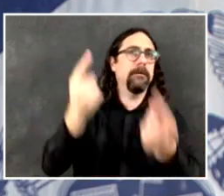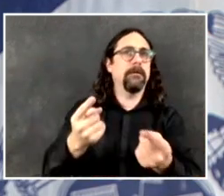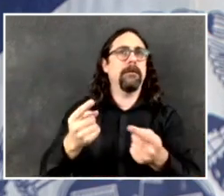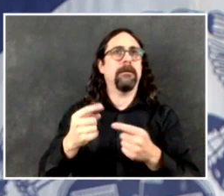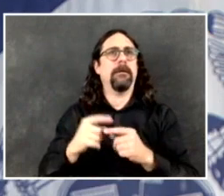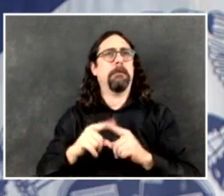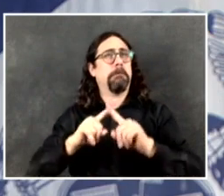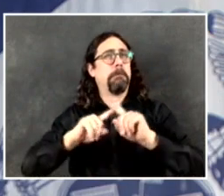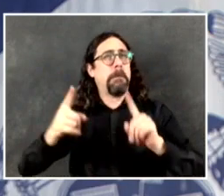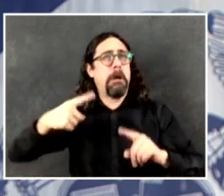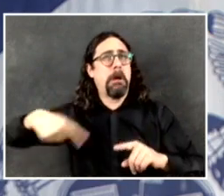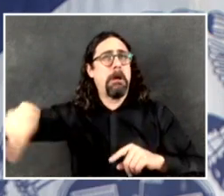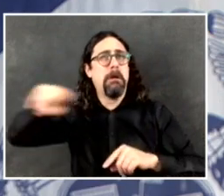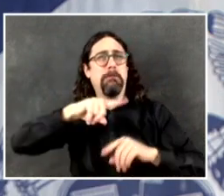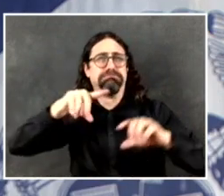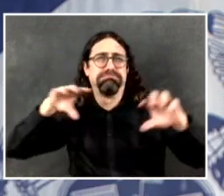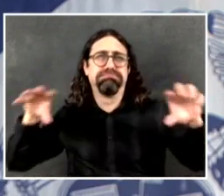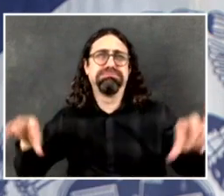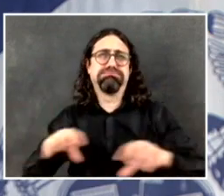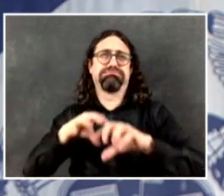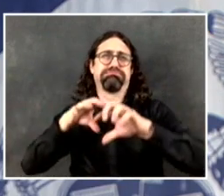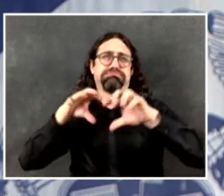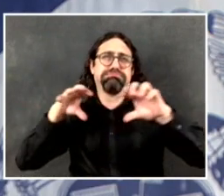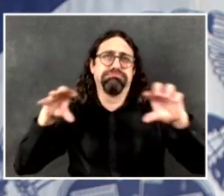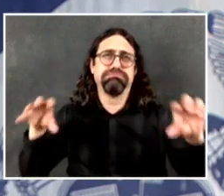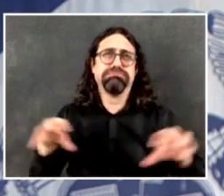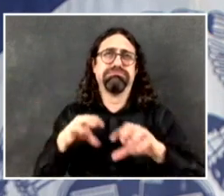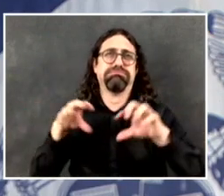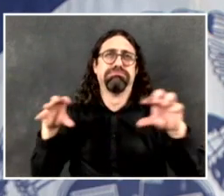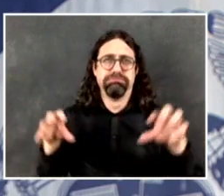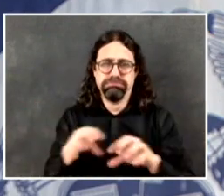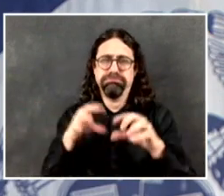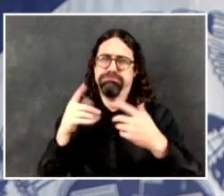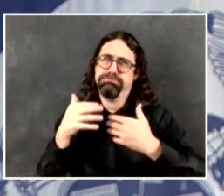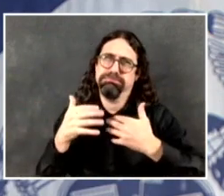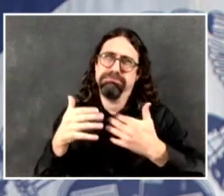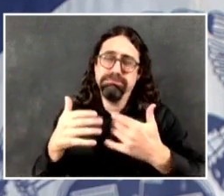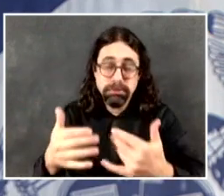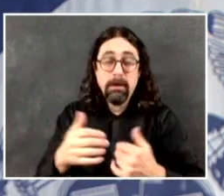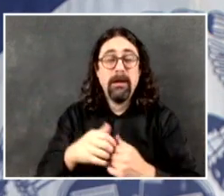helped each other in neighborhoods all over the city, and then the way people fought back and rebuilt.